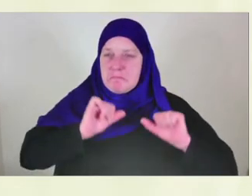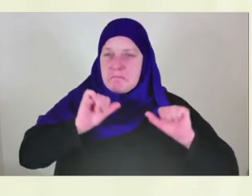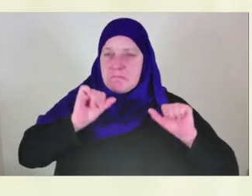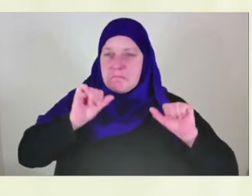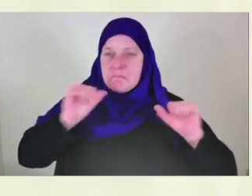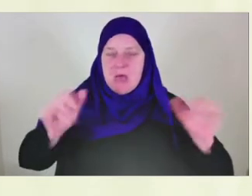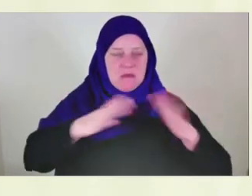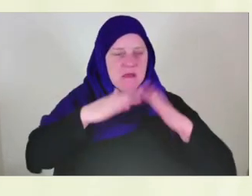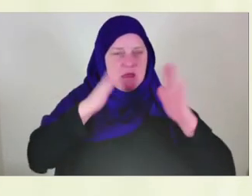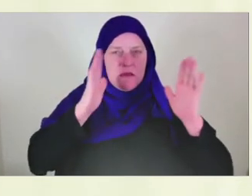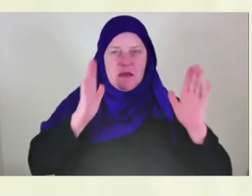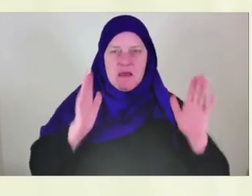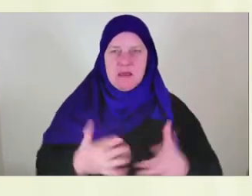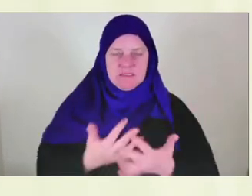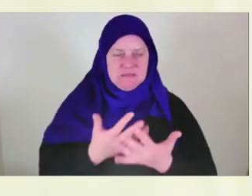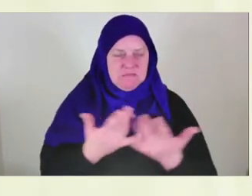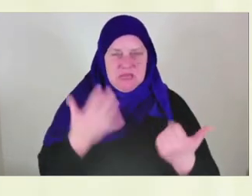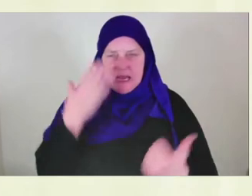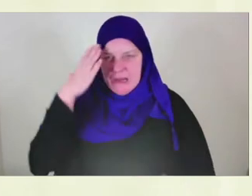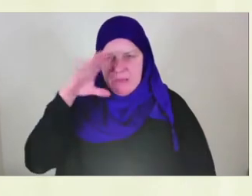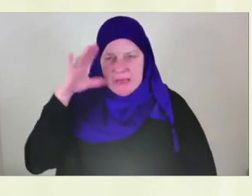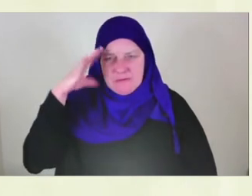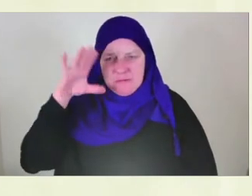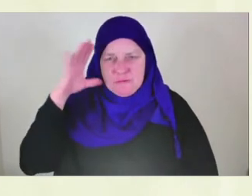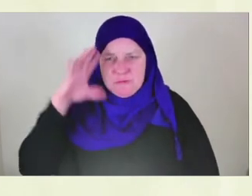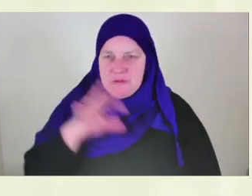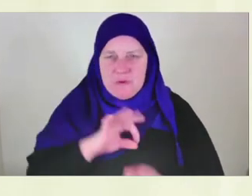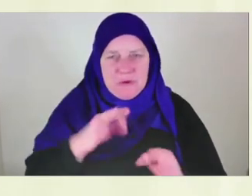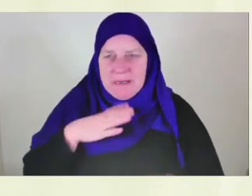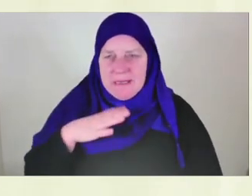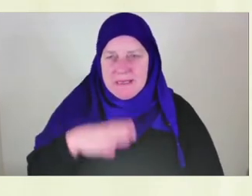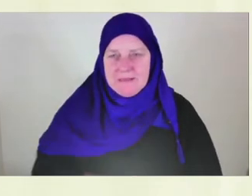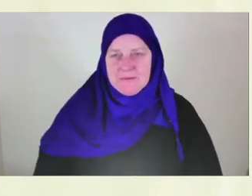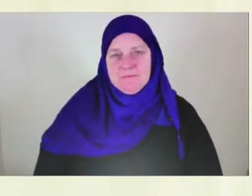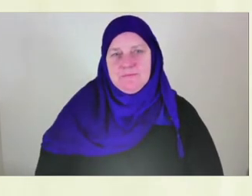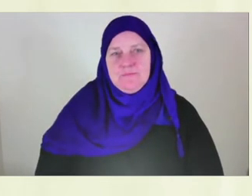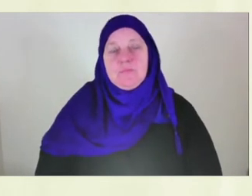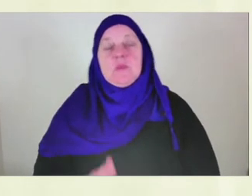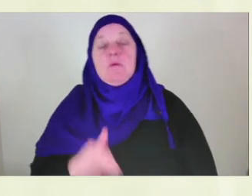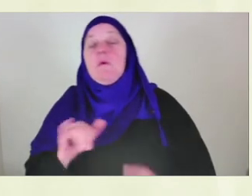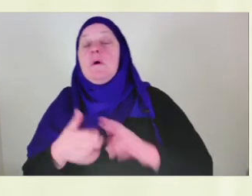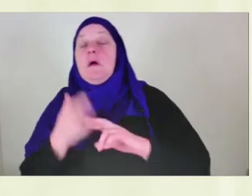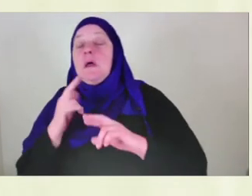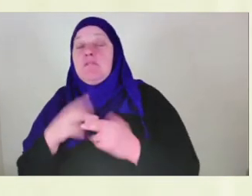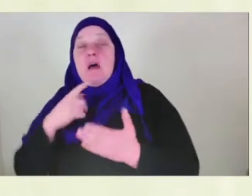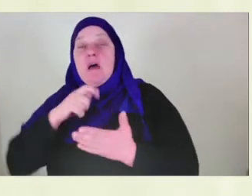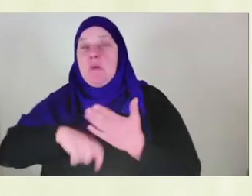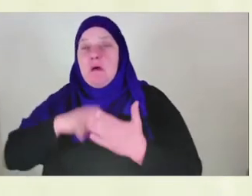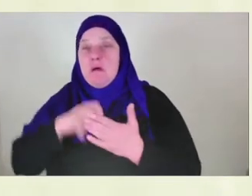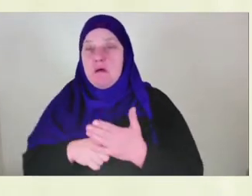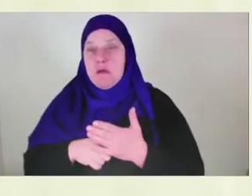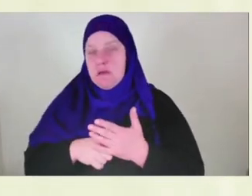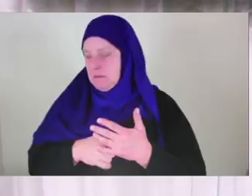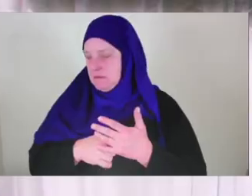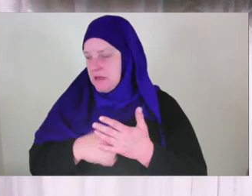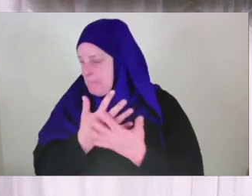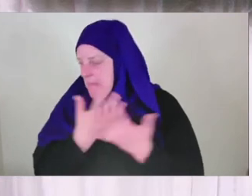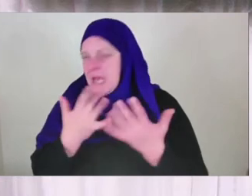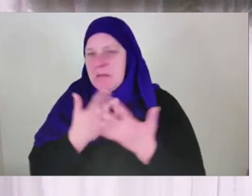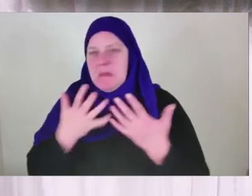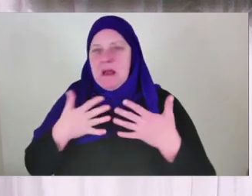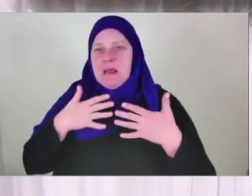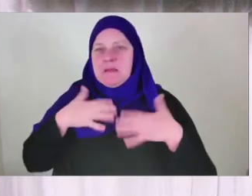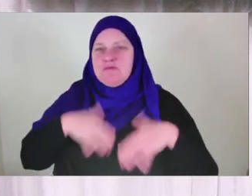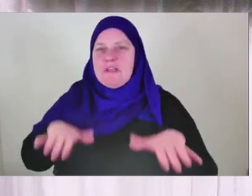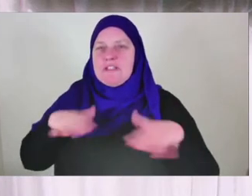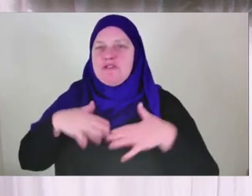in your house? On the excessive rooms. Yeah. If I buy items of clothing I don't wear, they're all things I need to look at, but each